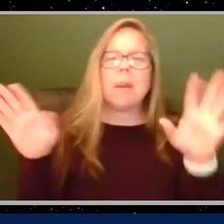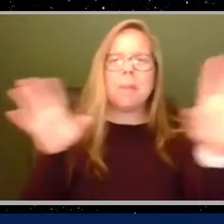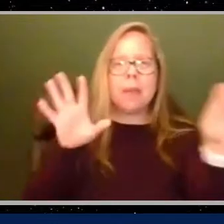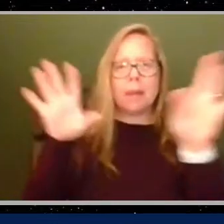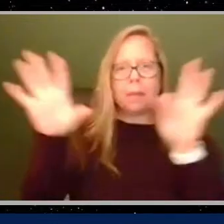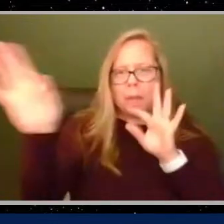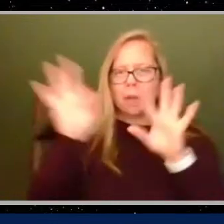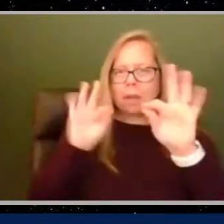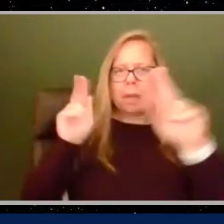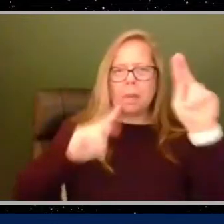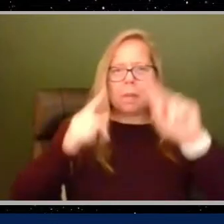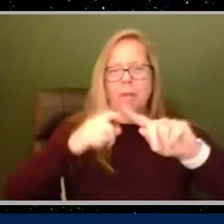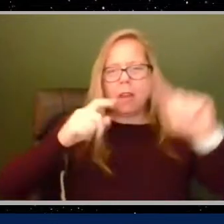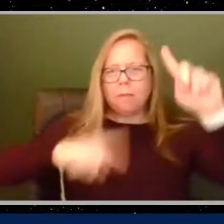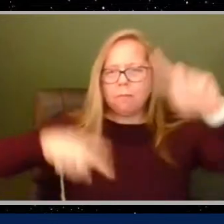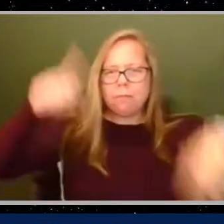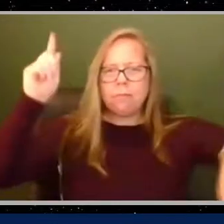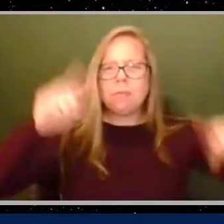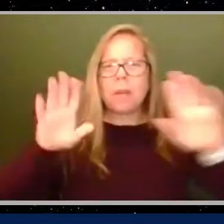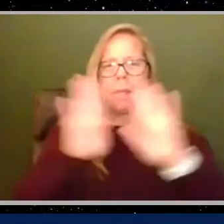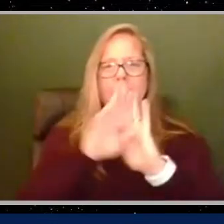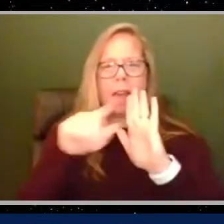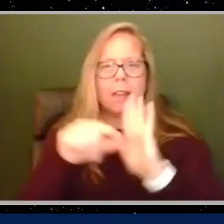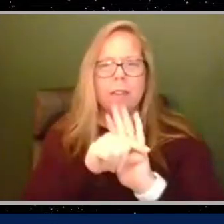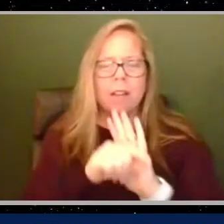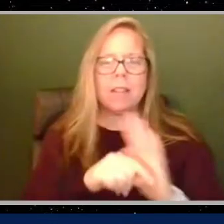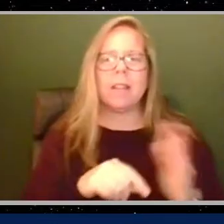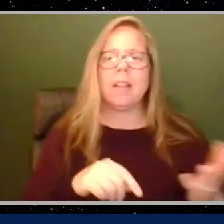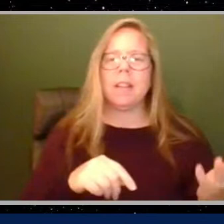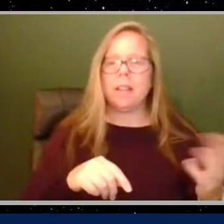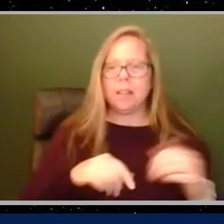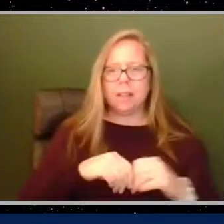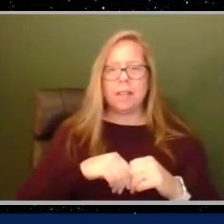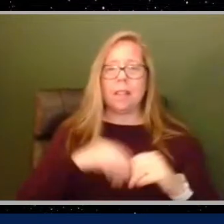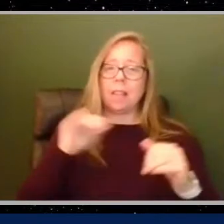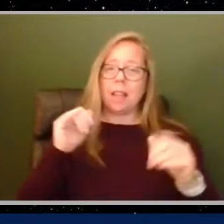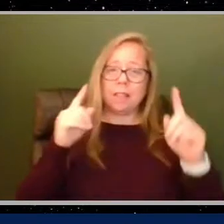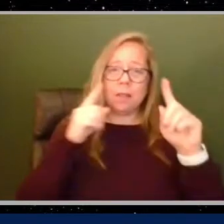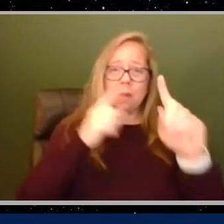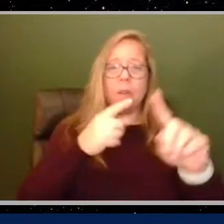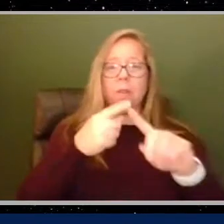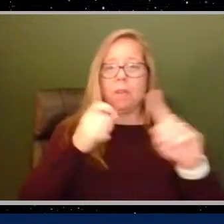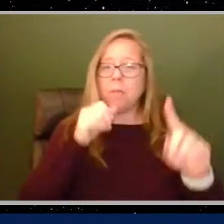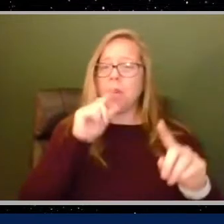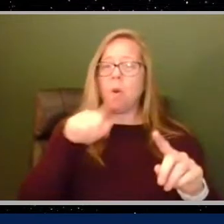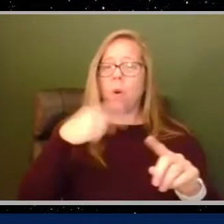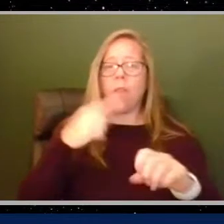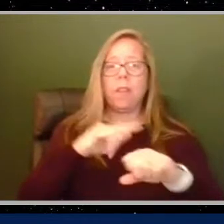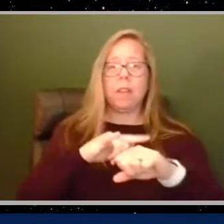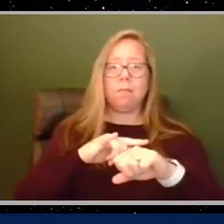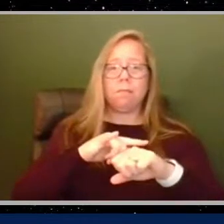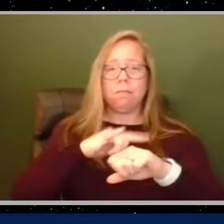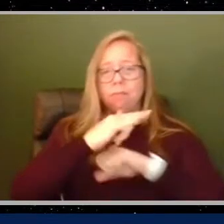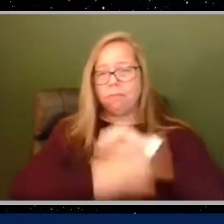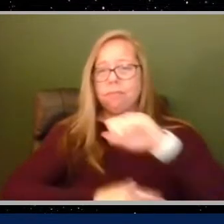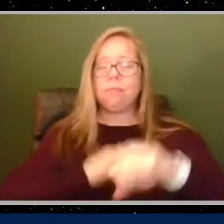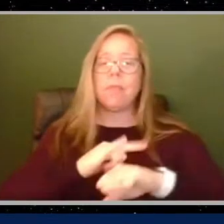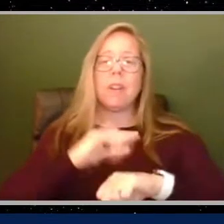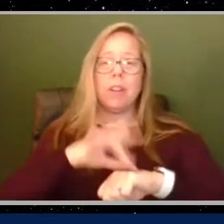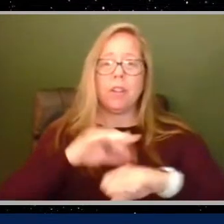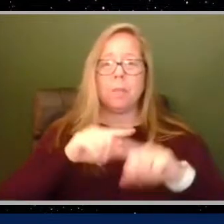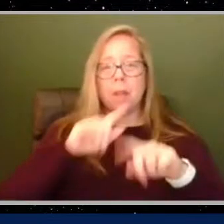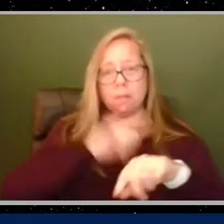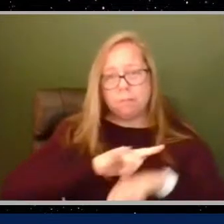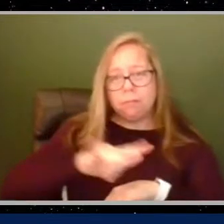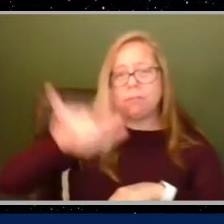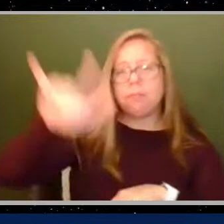towards suborbital and ultimately orbital and beyond. Makes sense. I think I've got one